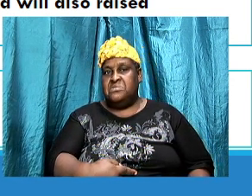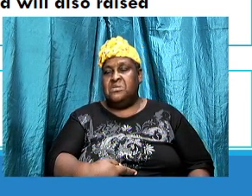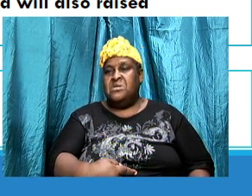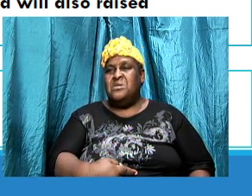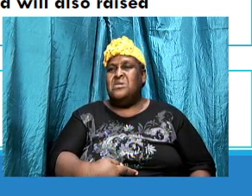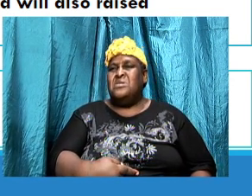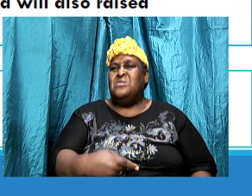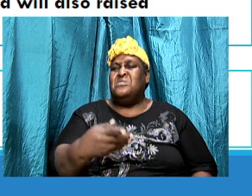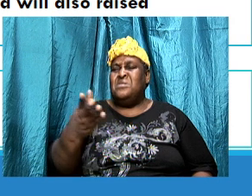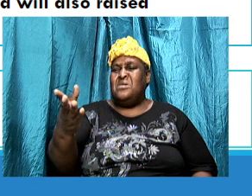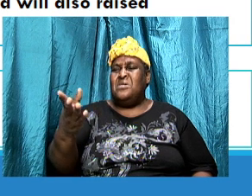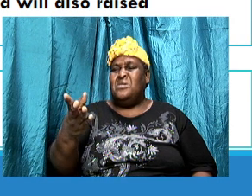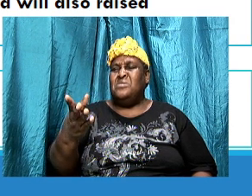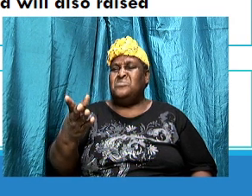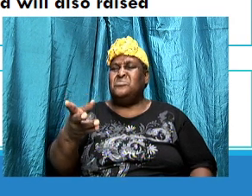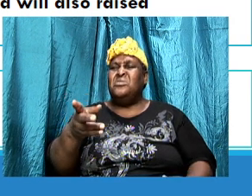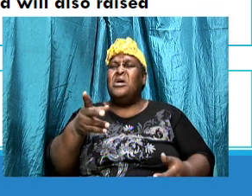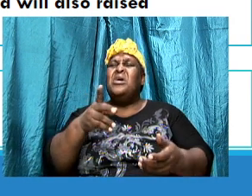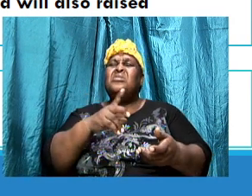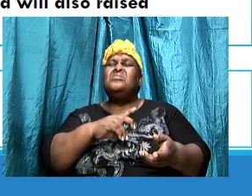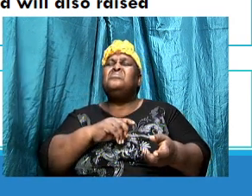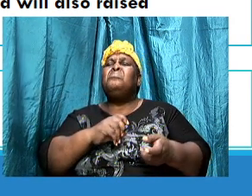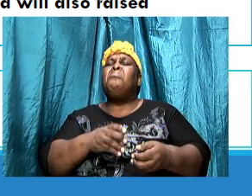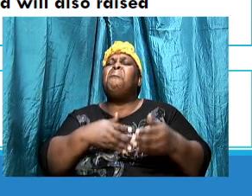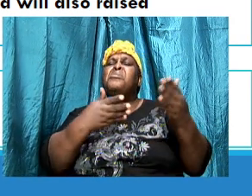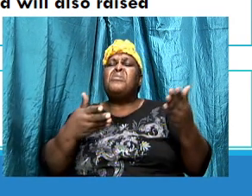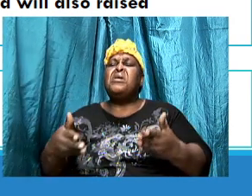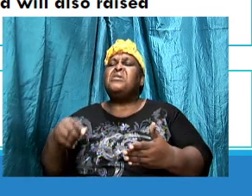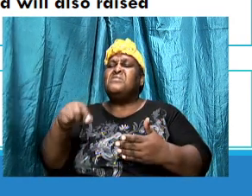and instead they should have turned this man over